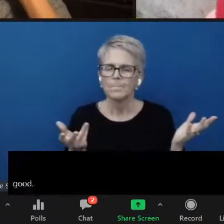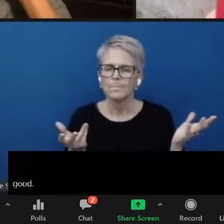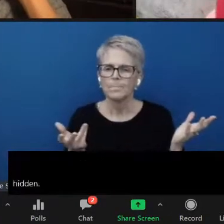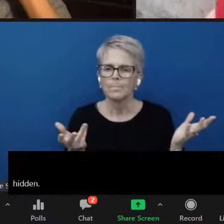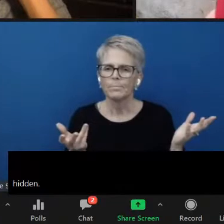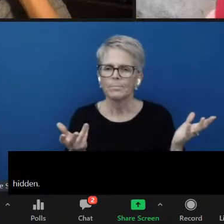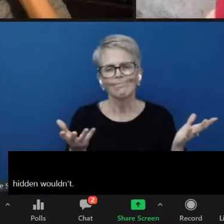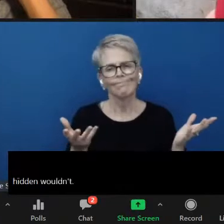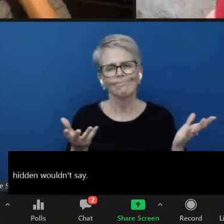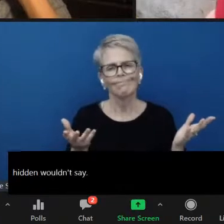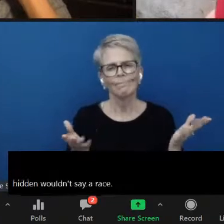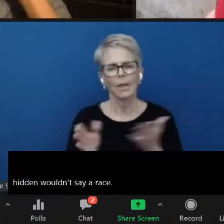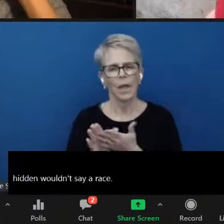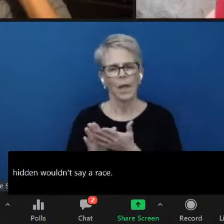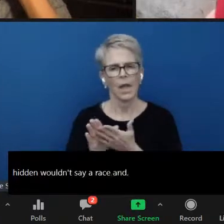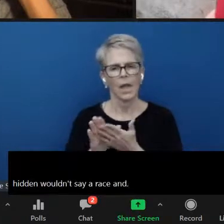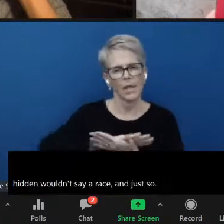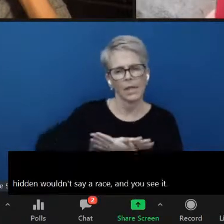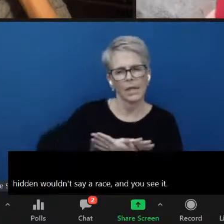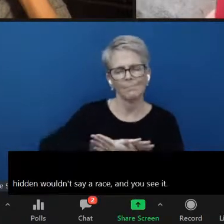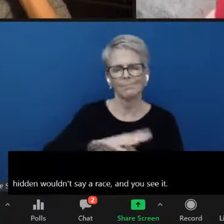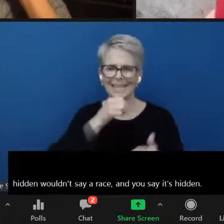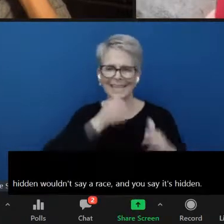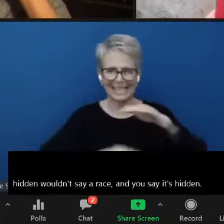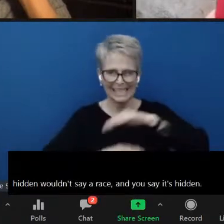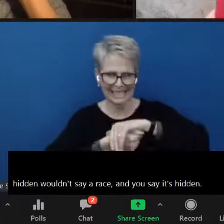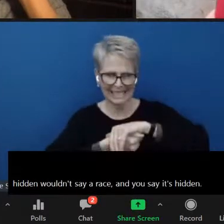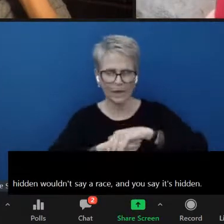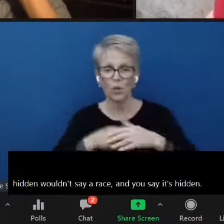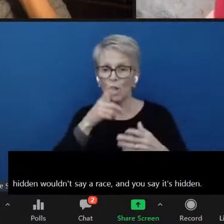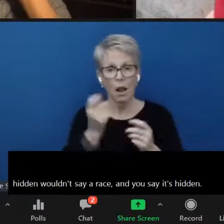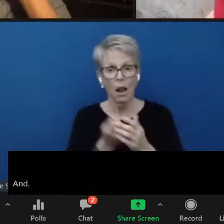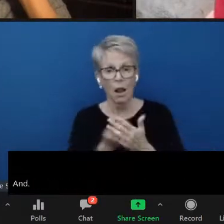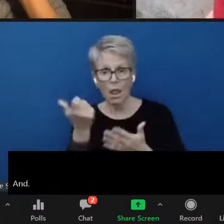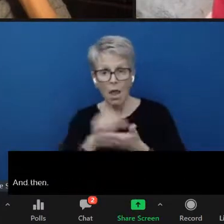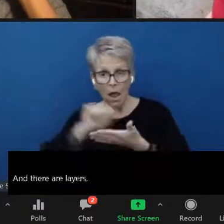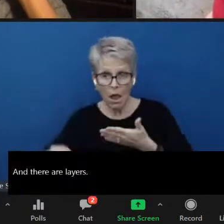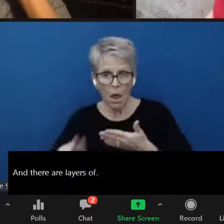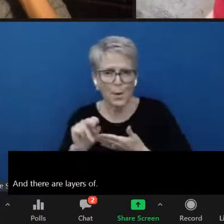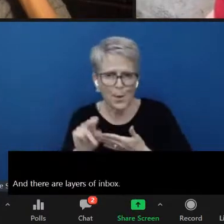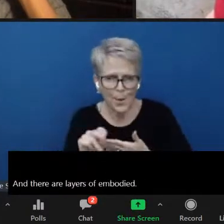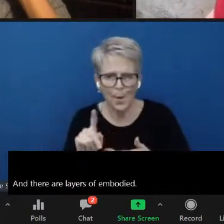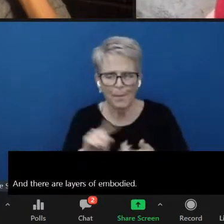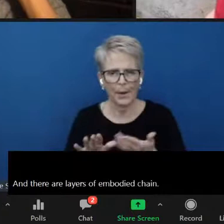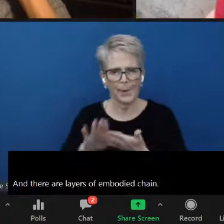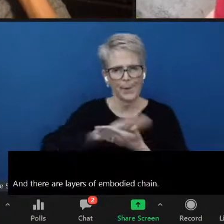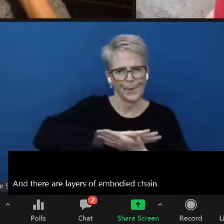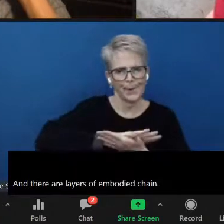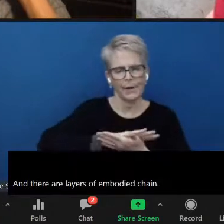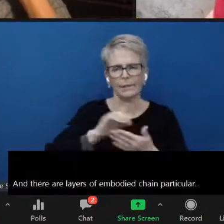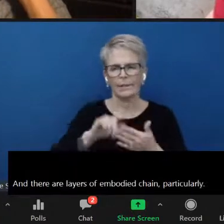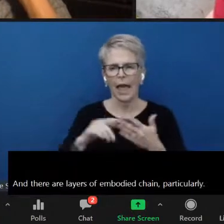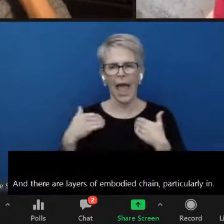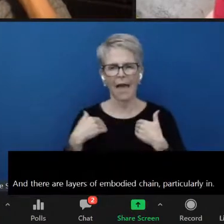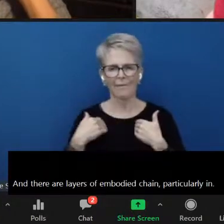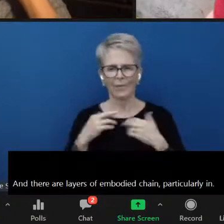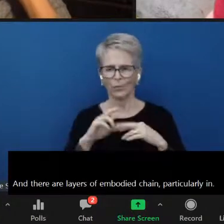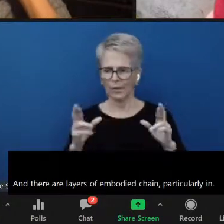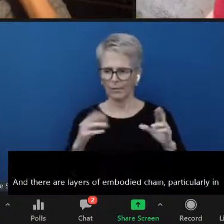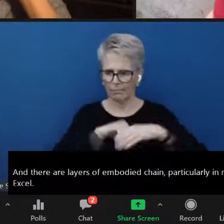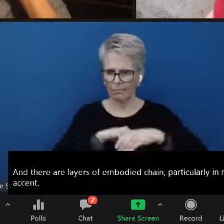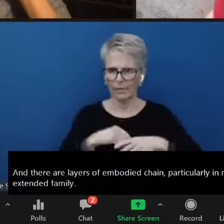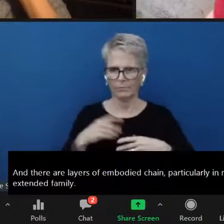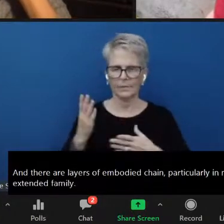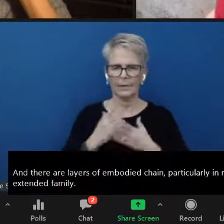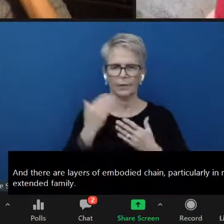hidden. I wouldn't say erased, I would just say it's hidden. And there are layers of embodied shame, particularly in my